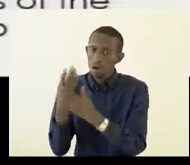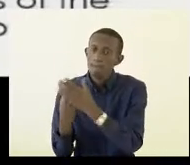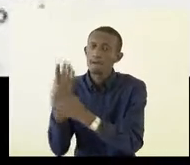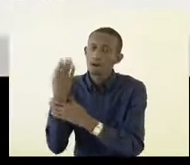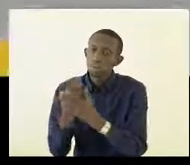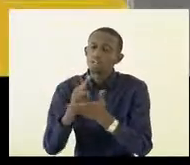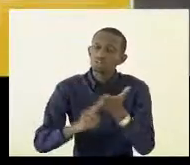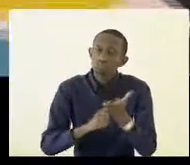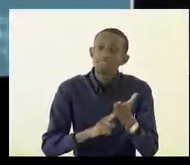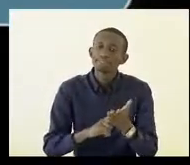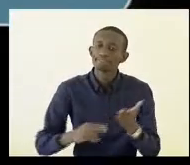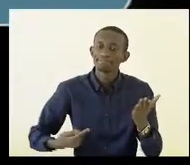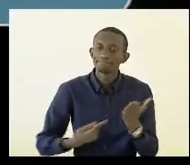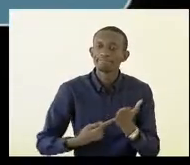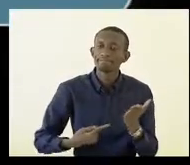technologies